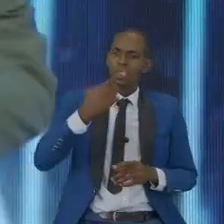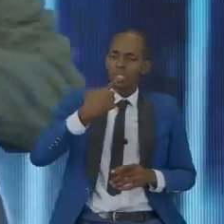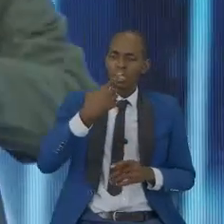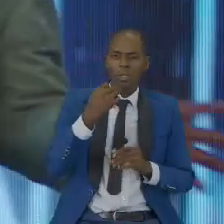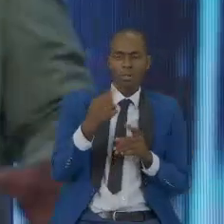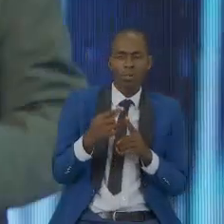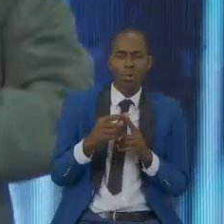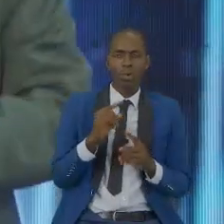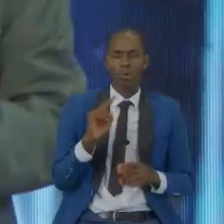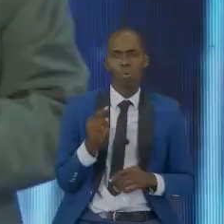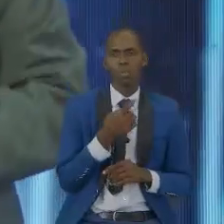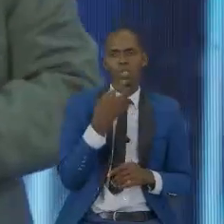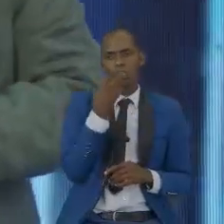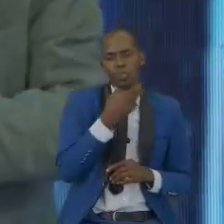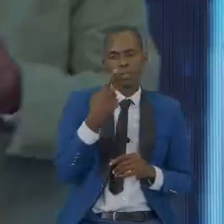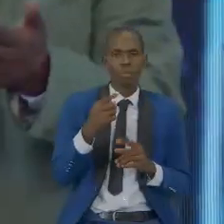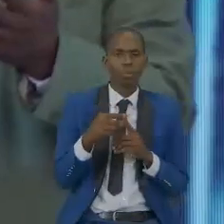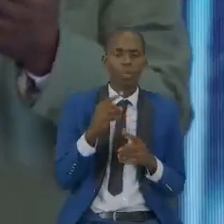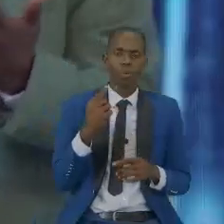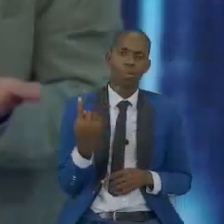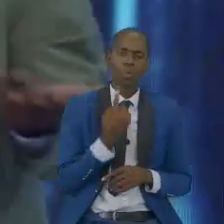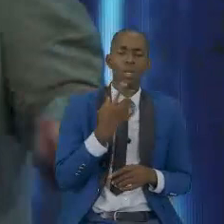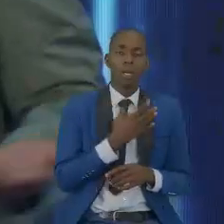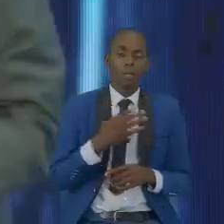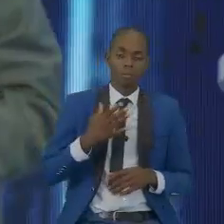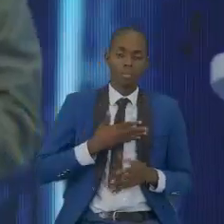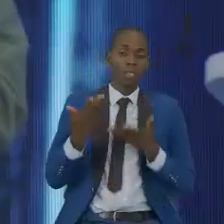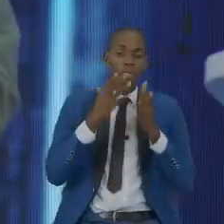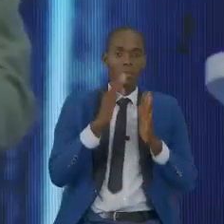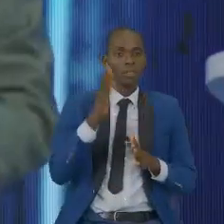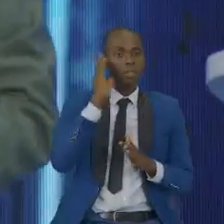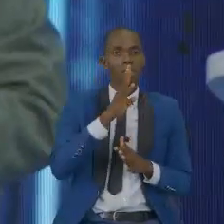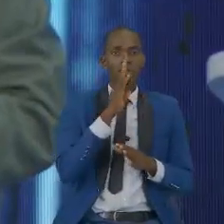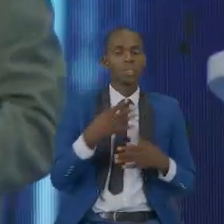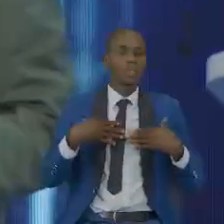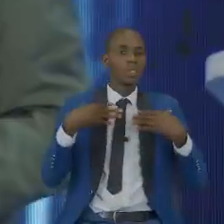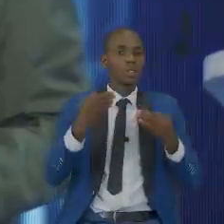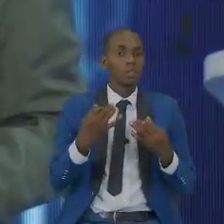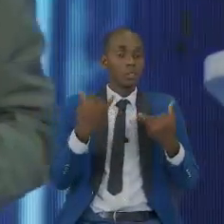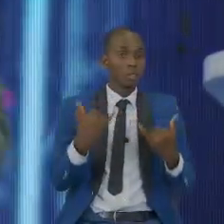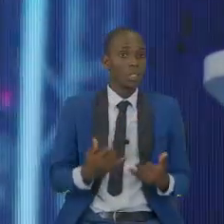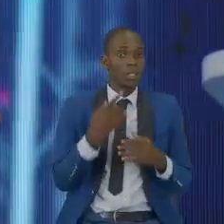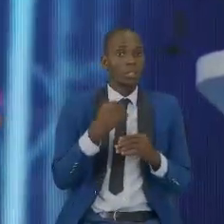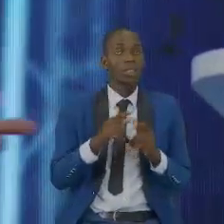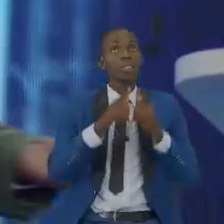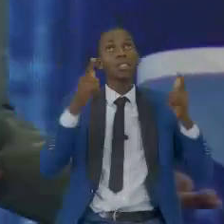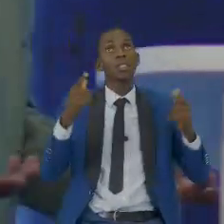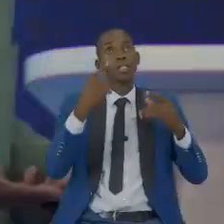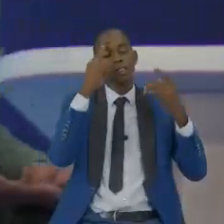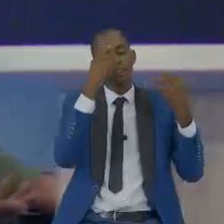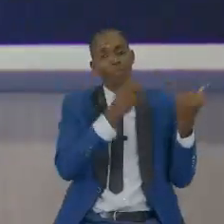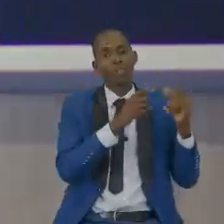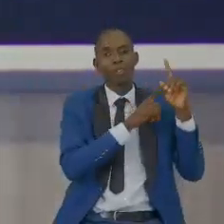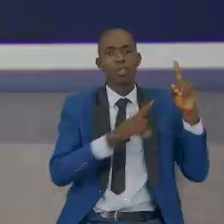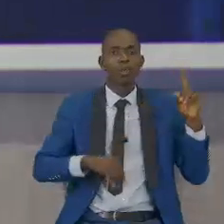my servant shall be healed. That is surpassing faith the Lord is asking for. And then he gave a reason